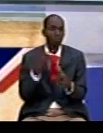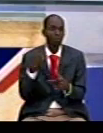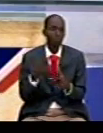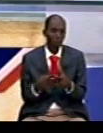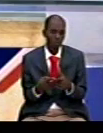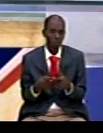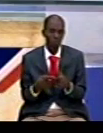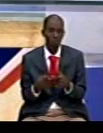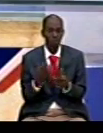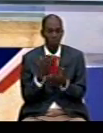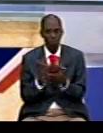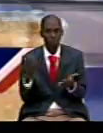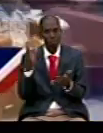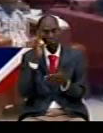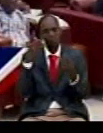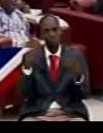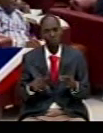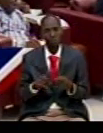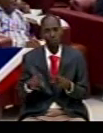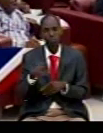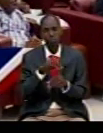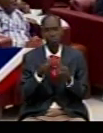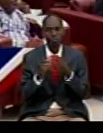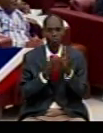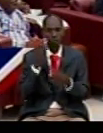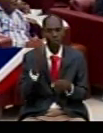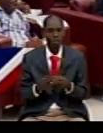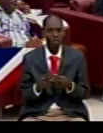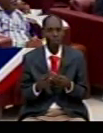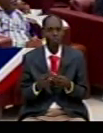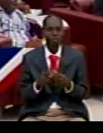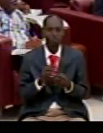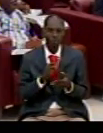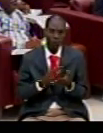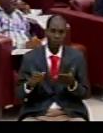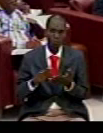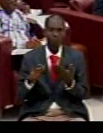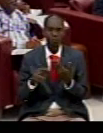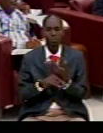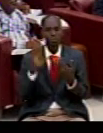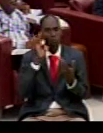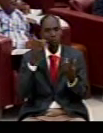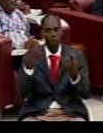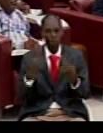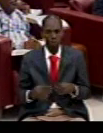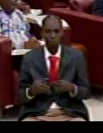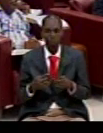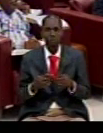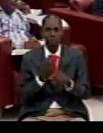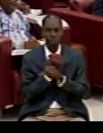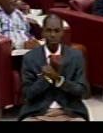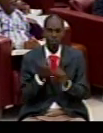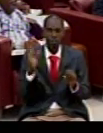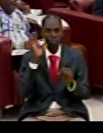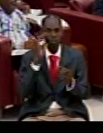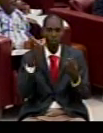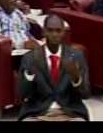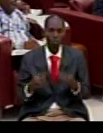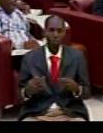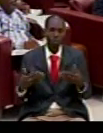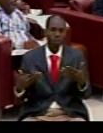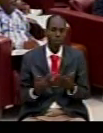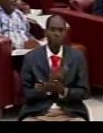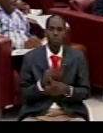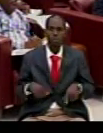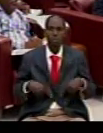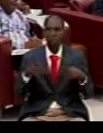then something will happen. Forgiveness will come. Salvation will come. New